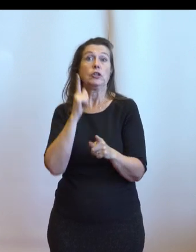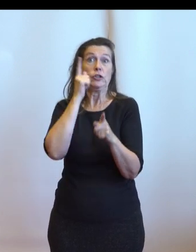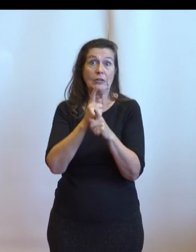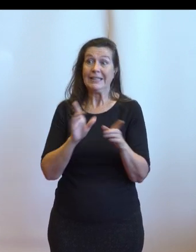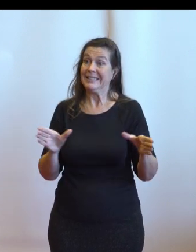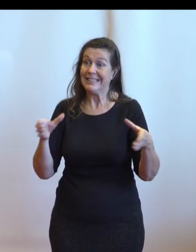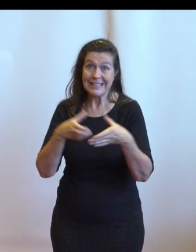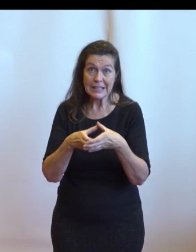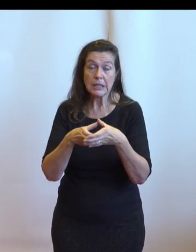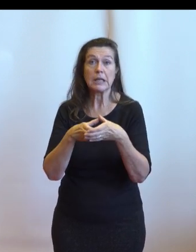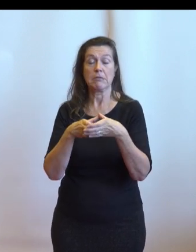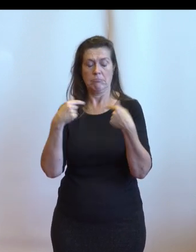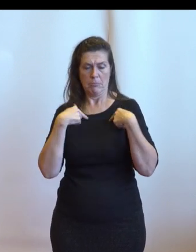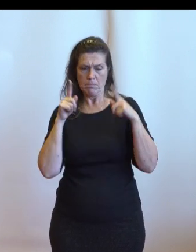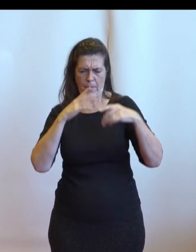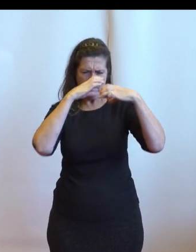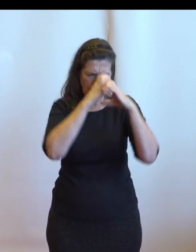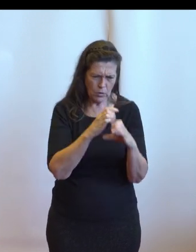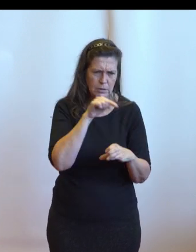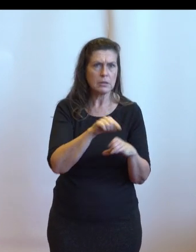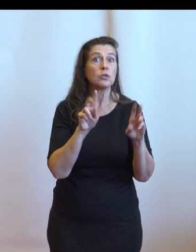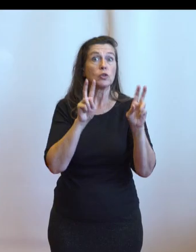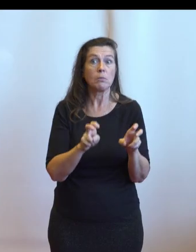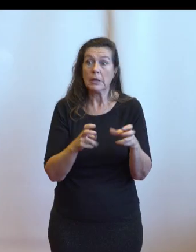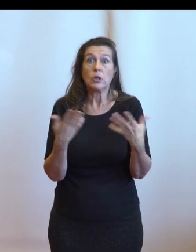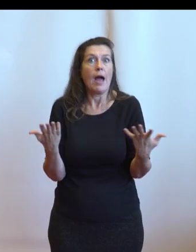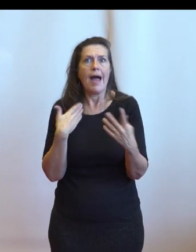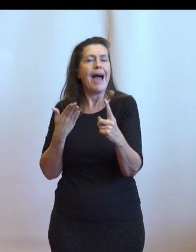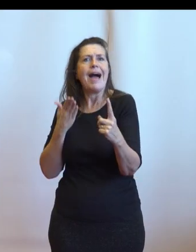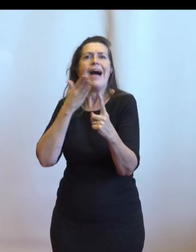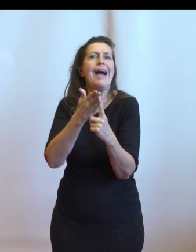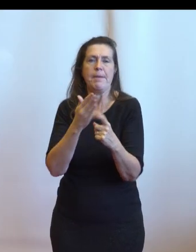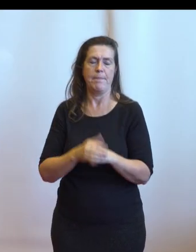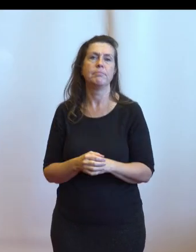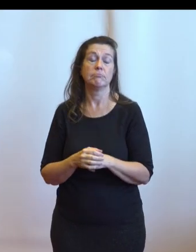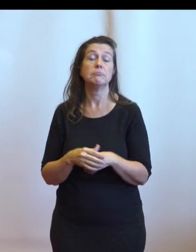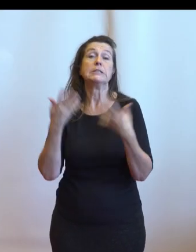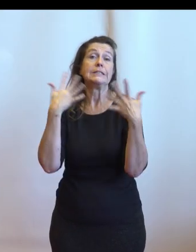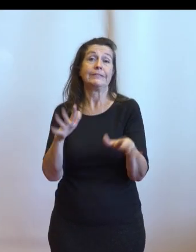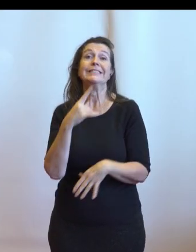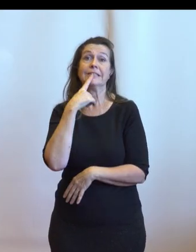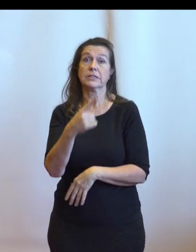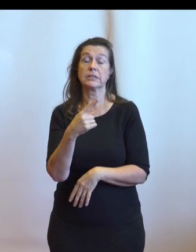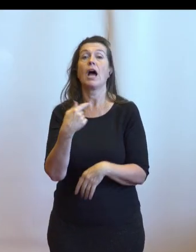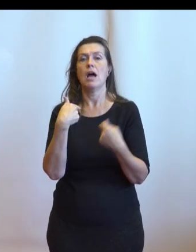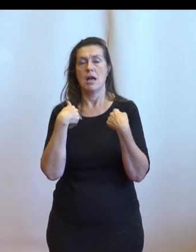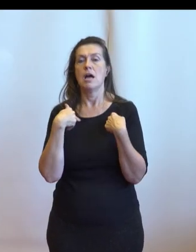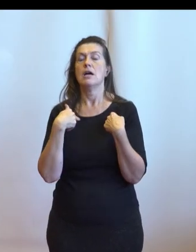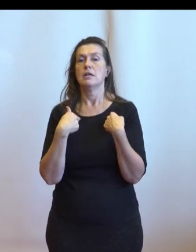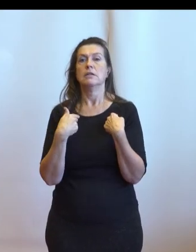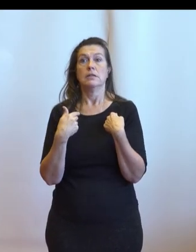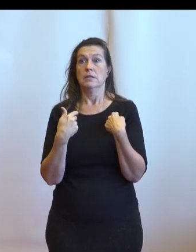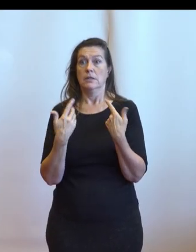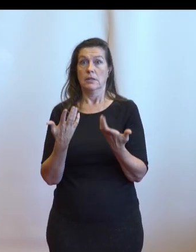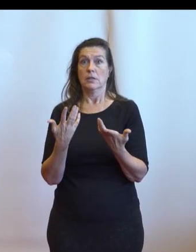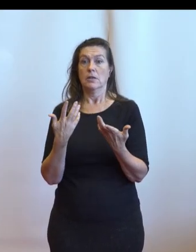going to focus on this topic. Now, what are we aiming to do? So we have said that without any numbers, we can't get